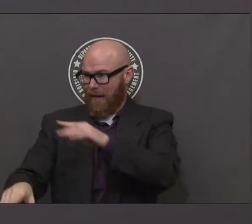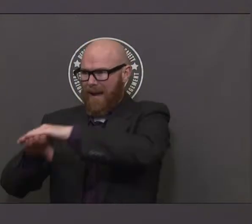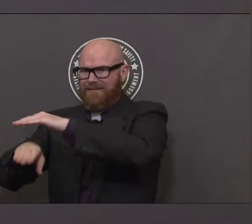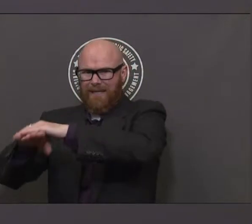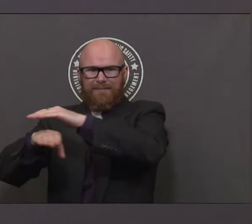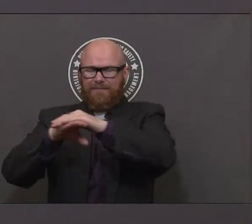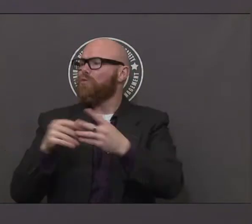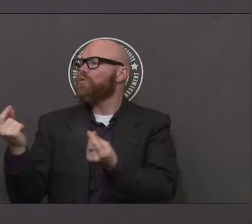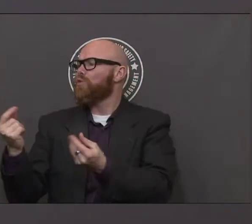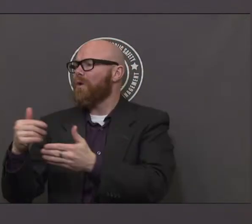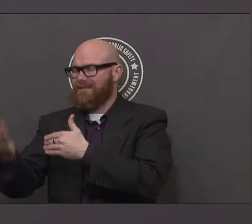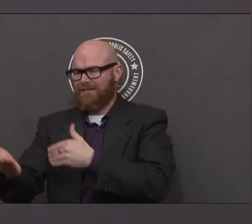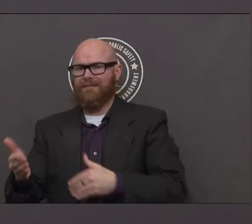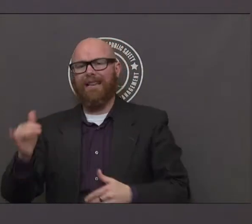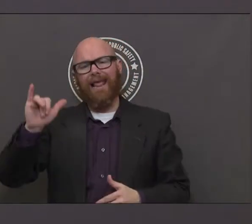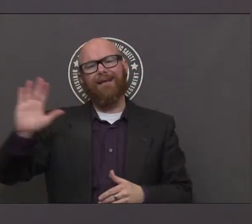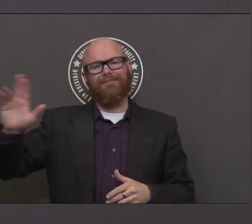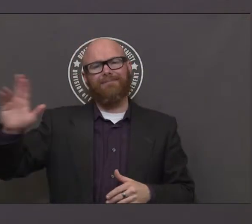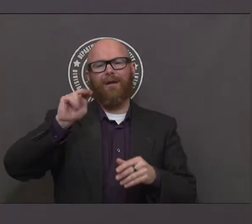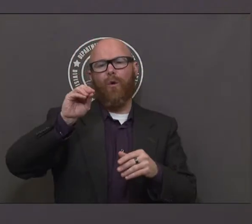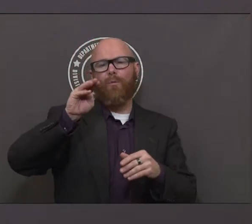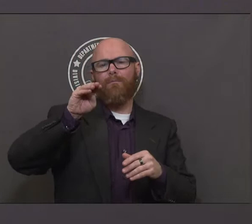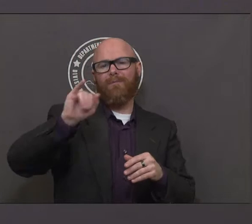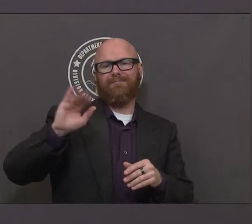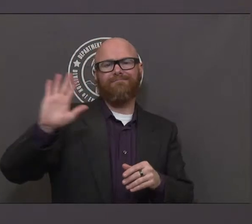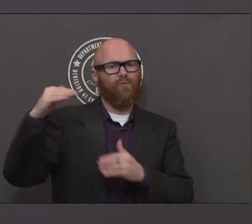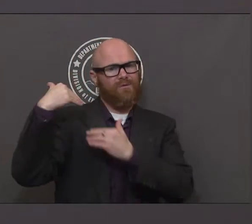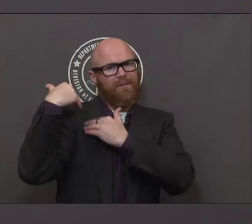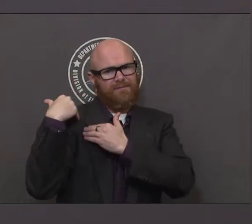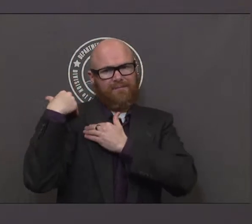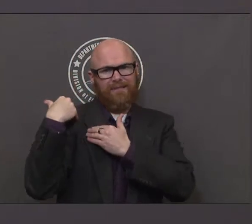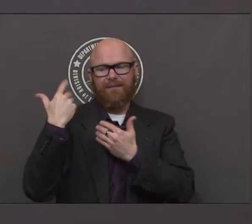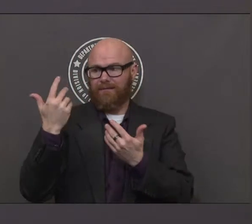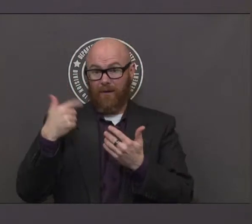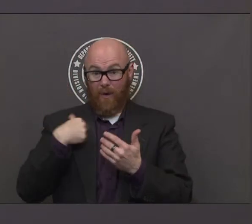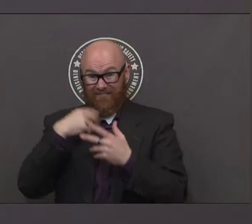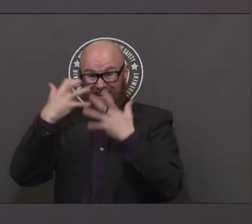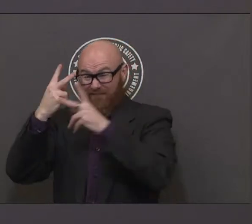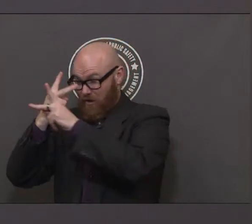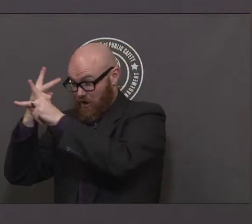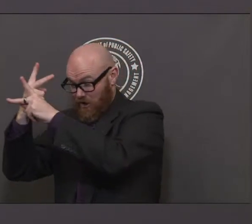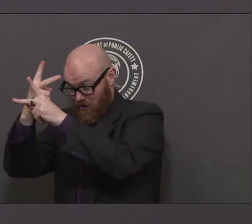that's really the role that they'll be playing, is the stopgap with whatever is left over.